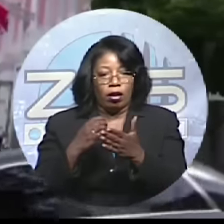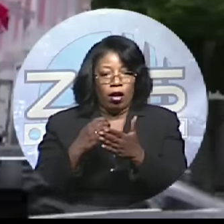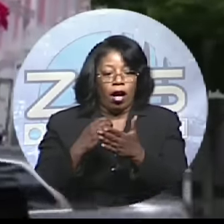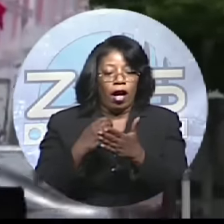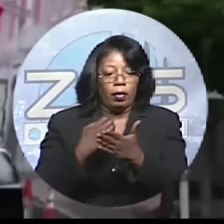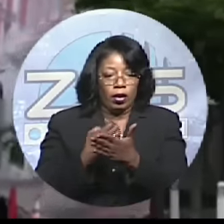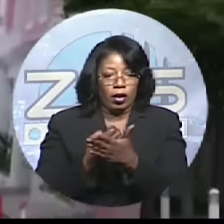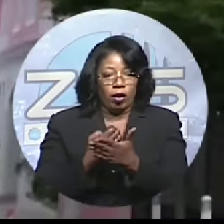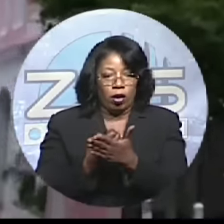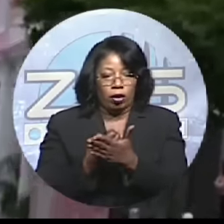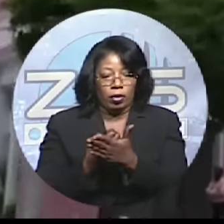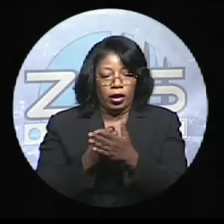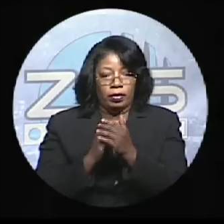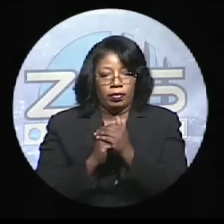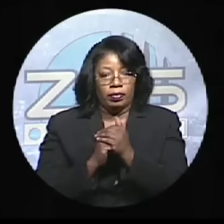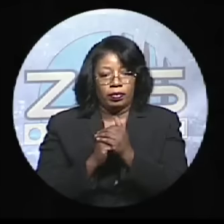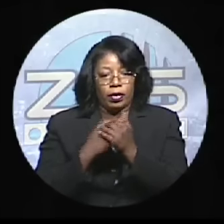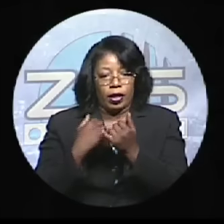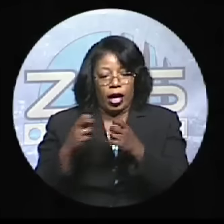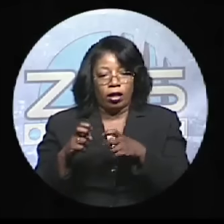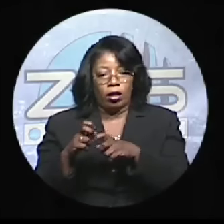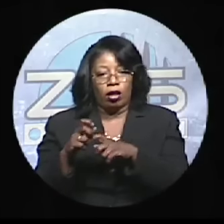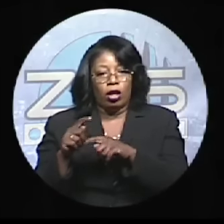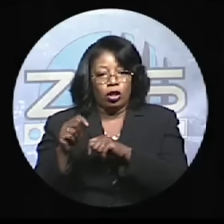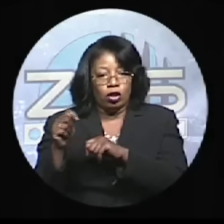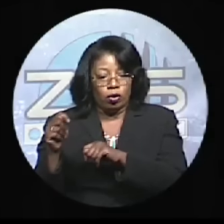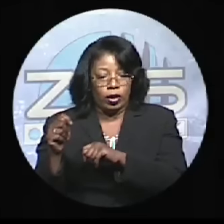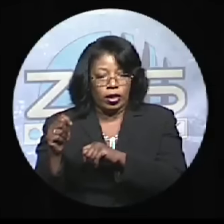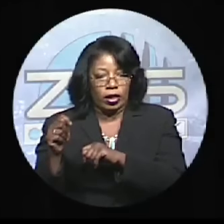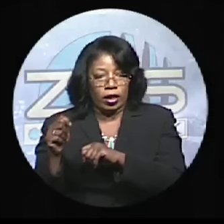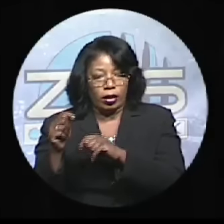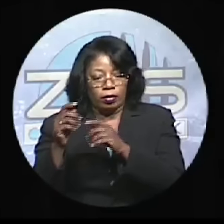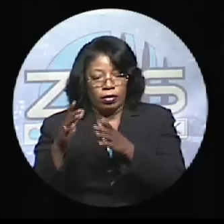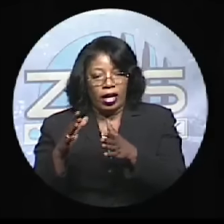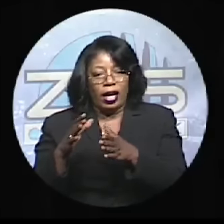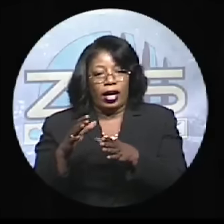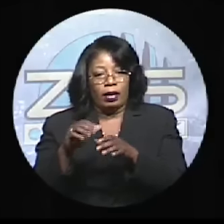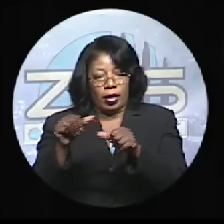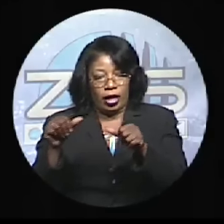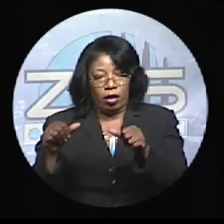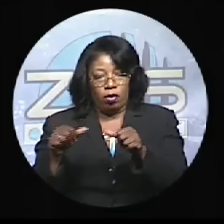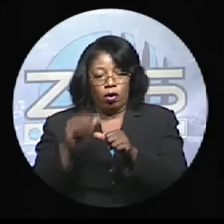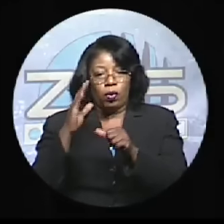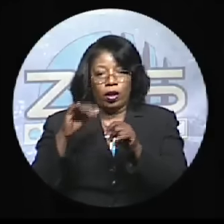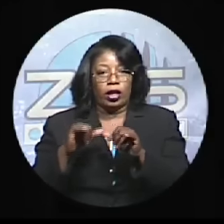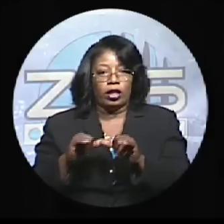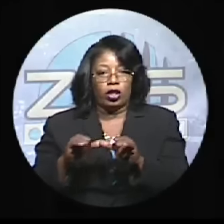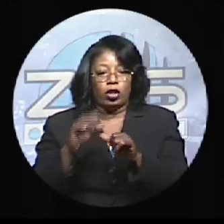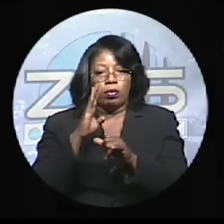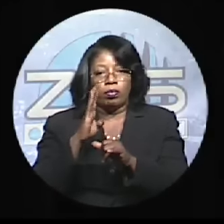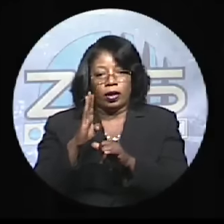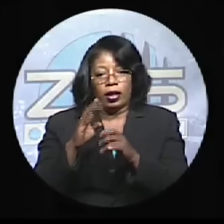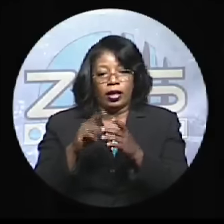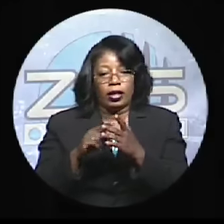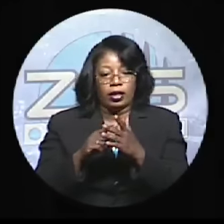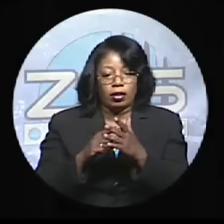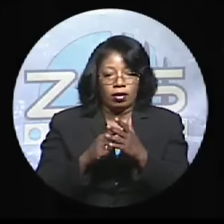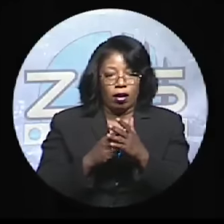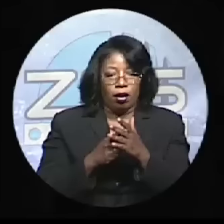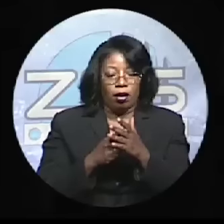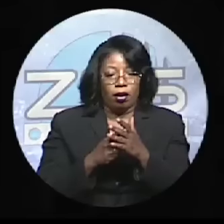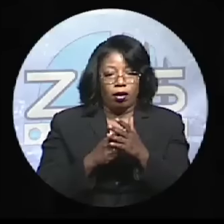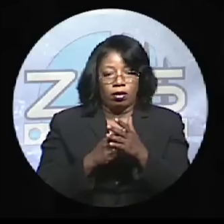of our economy. The tourism sector and its niche industries will continue to be the engine of economic